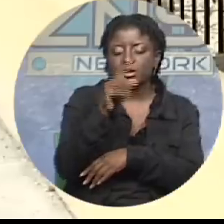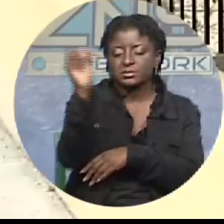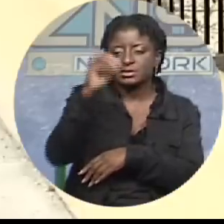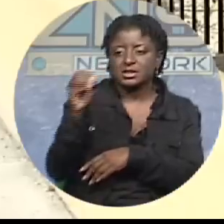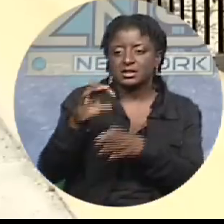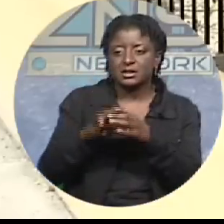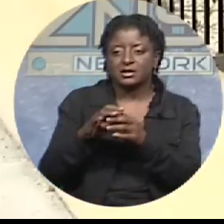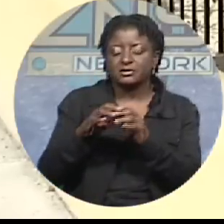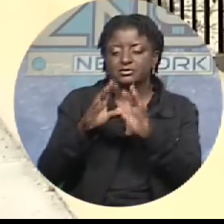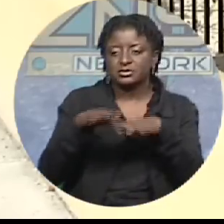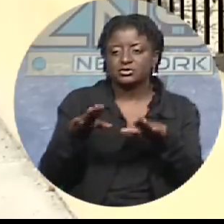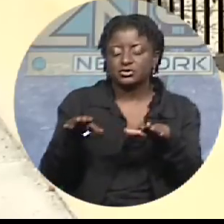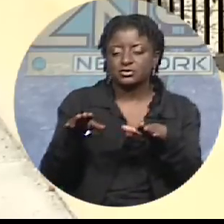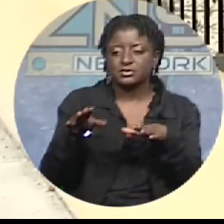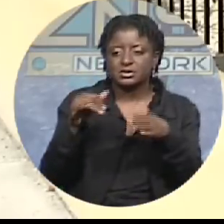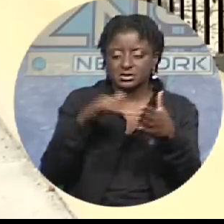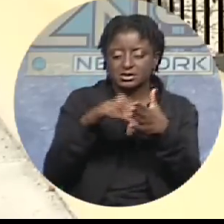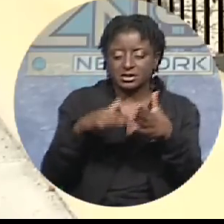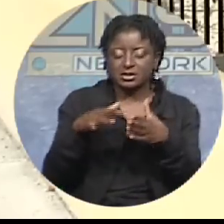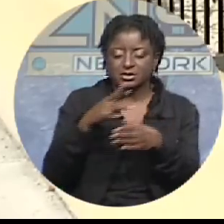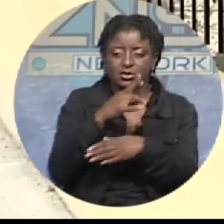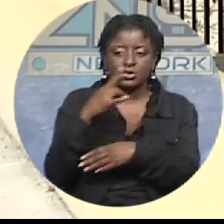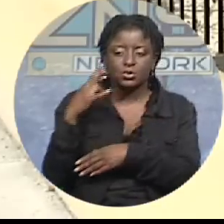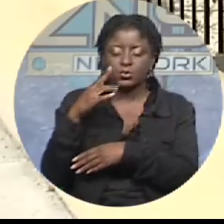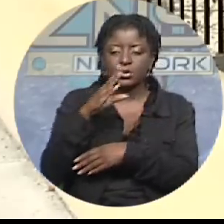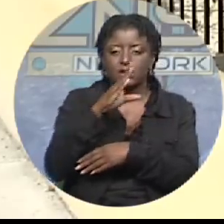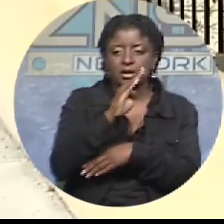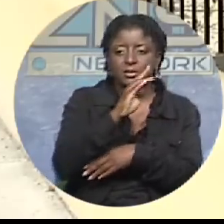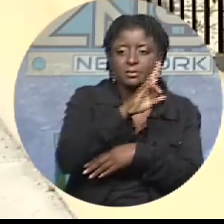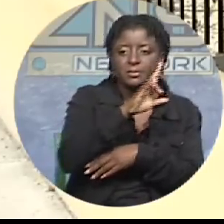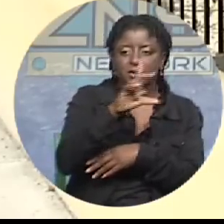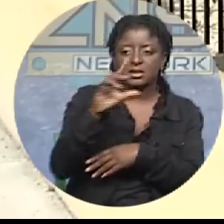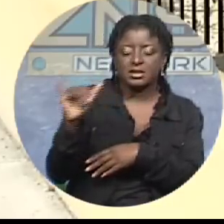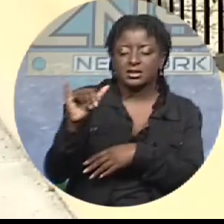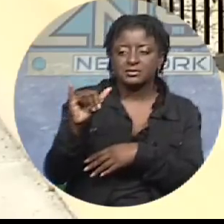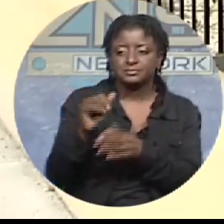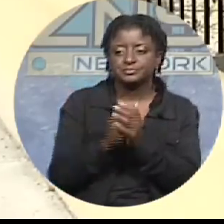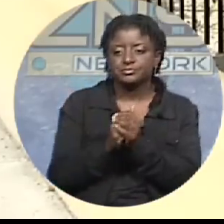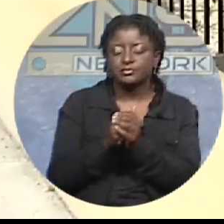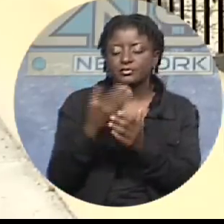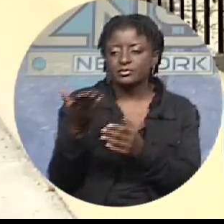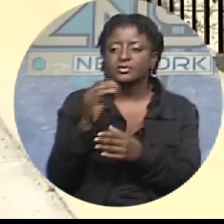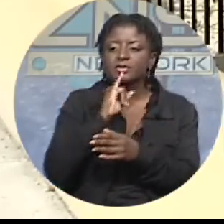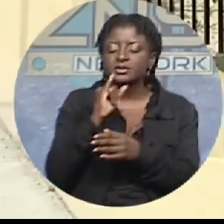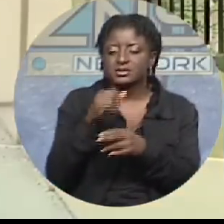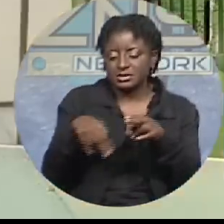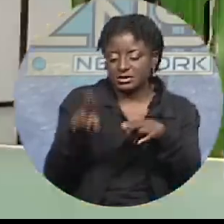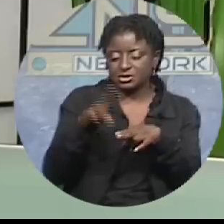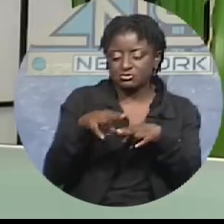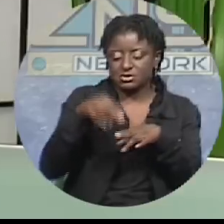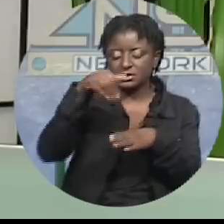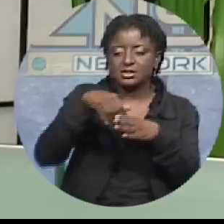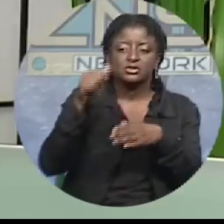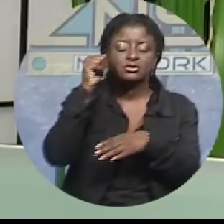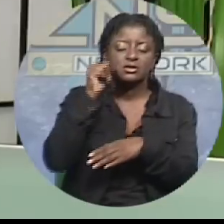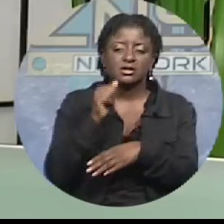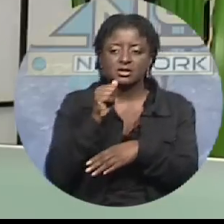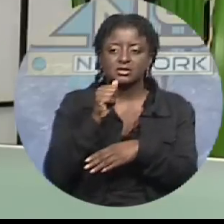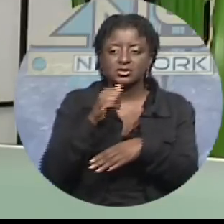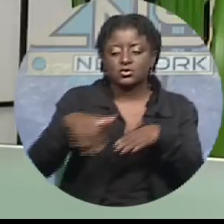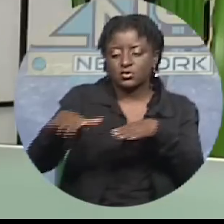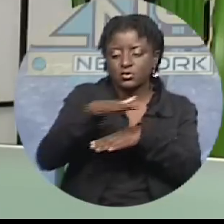Believe it or not, Powell says there has been an increase in young girls being bullied over young boys in schools. Results revealed